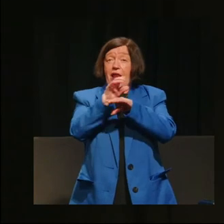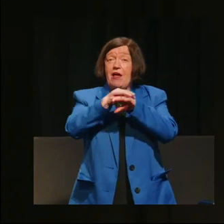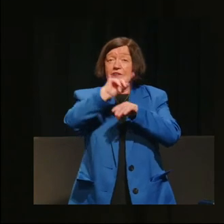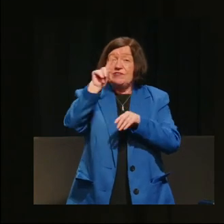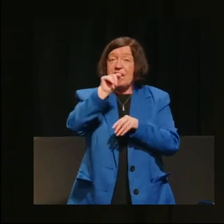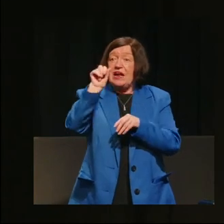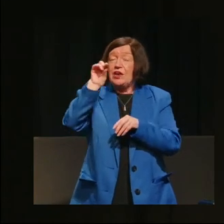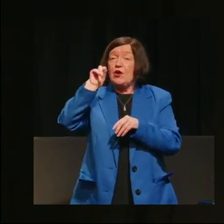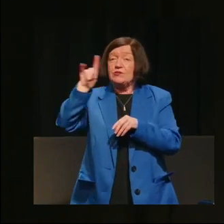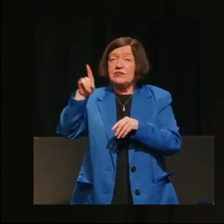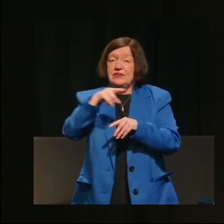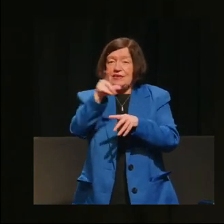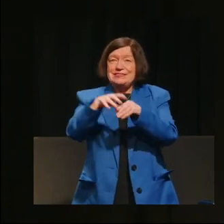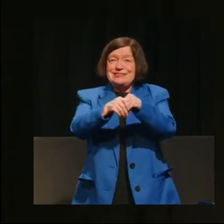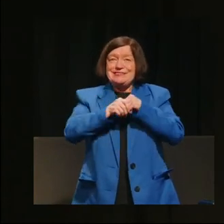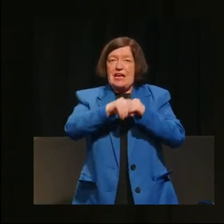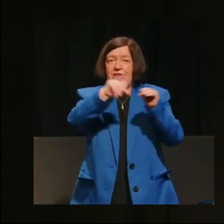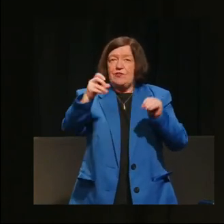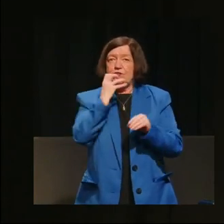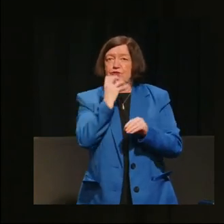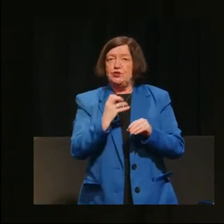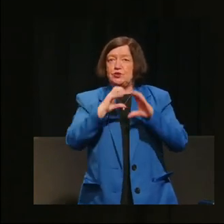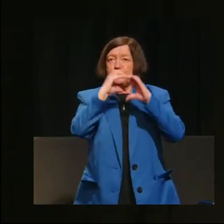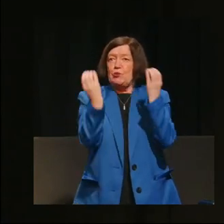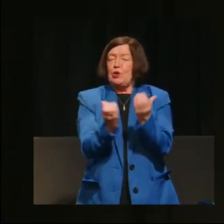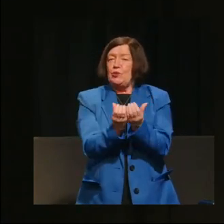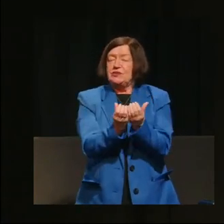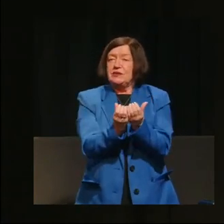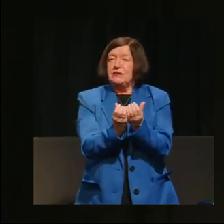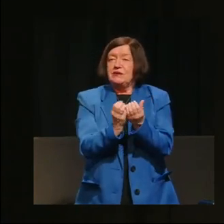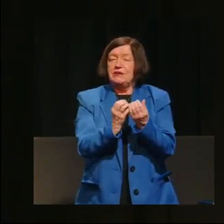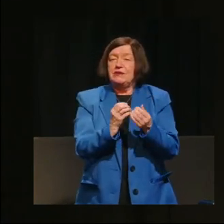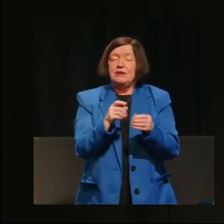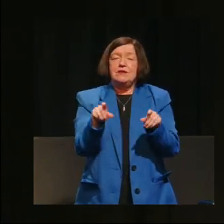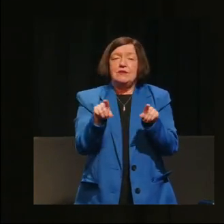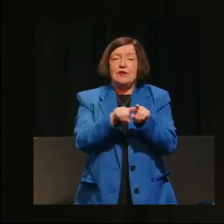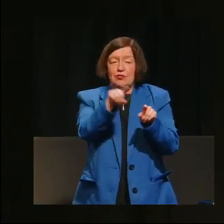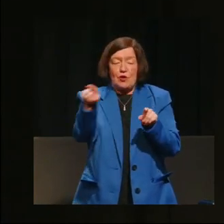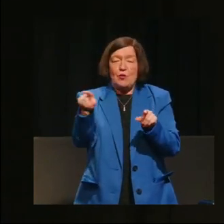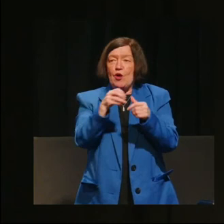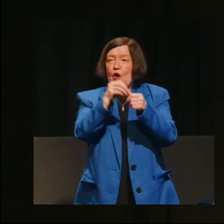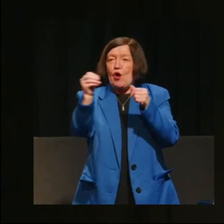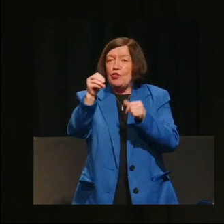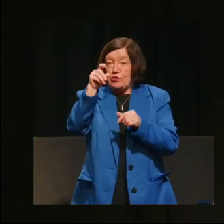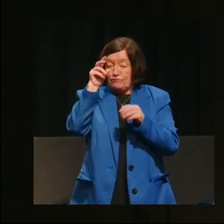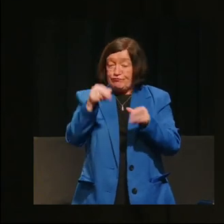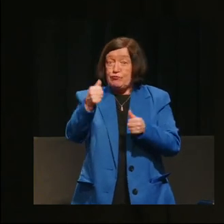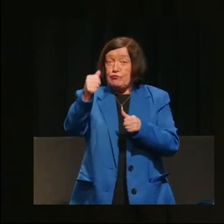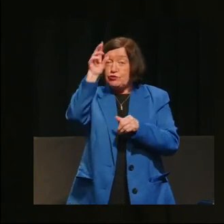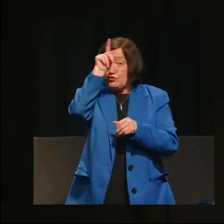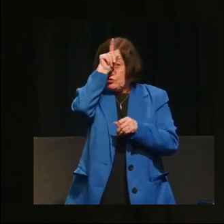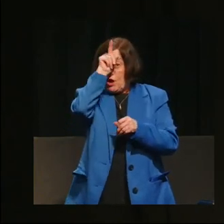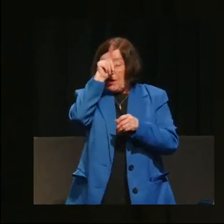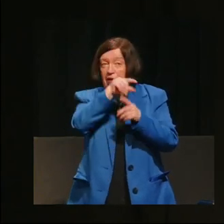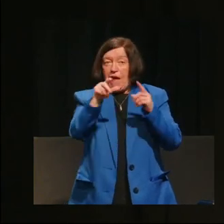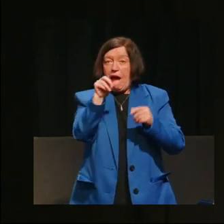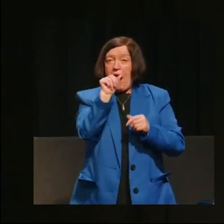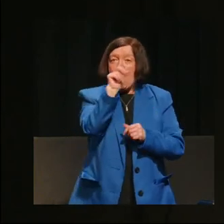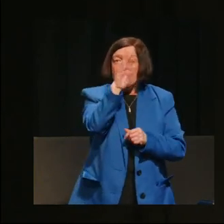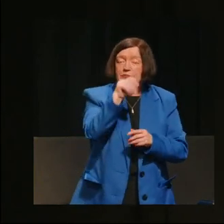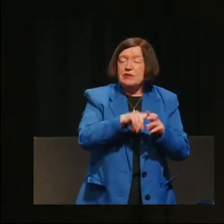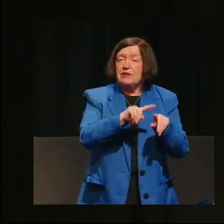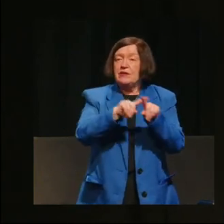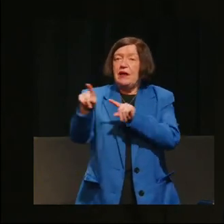Zakynthos, who saved their Jewish community. There were also righteous Germans, righteous Arabs,